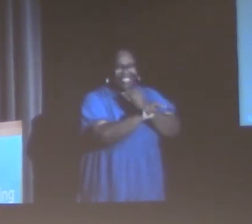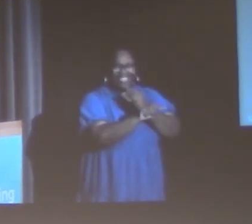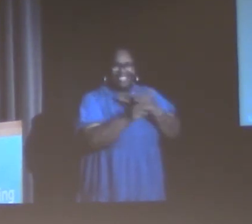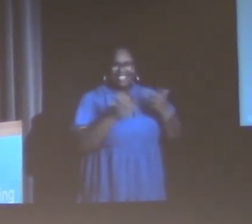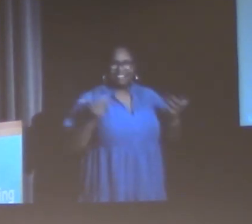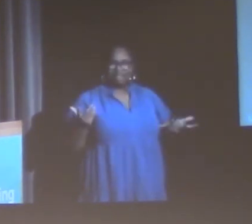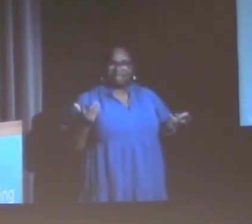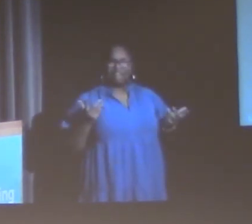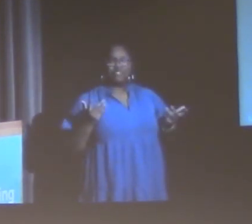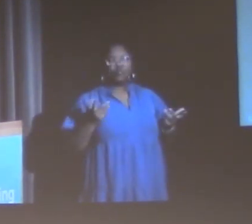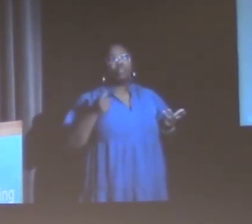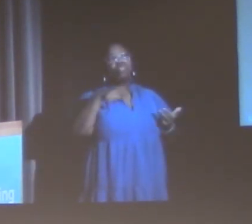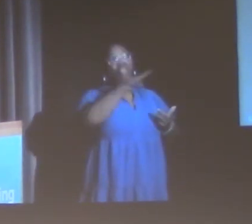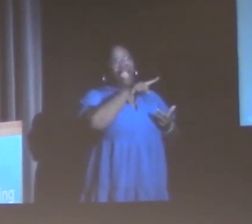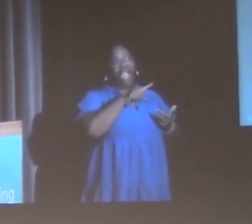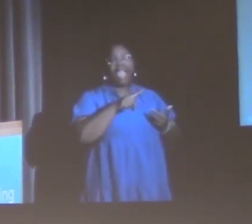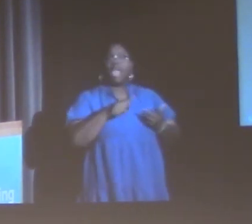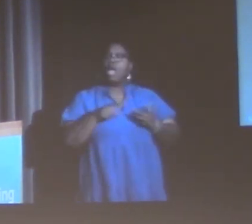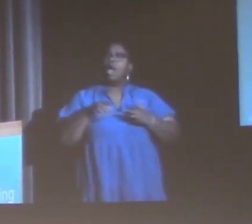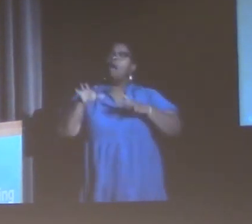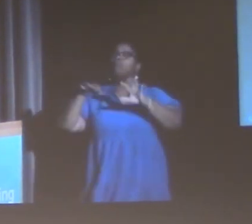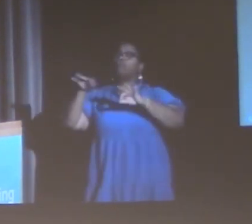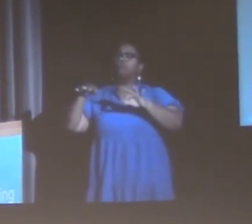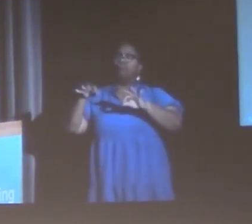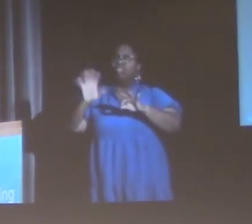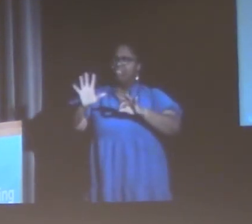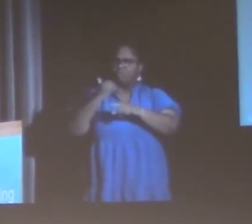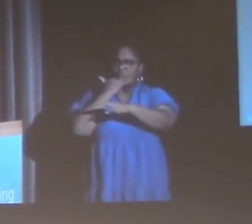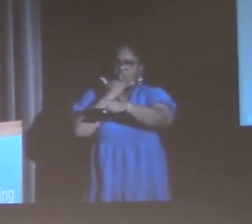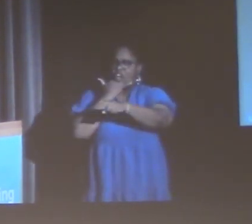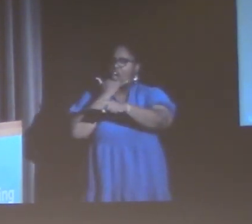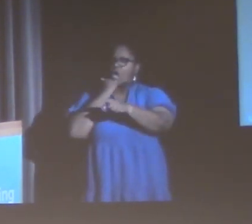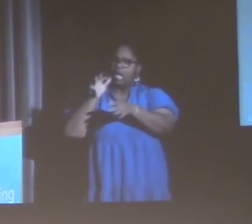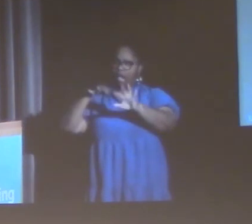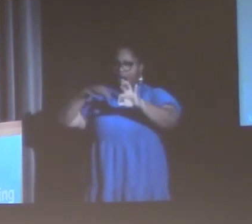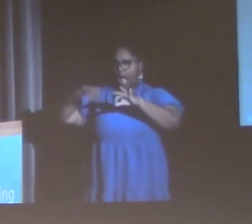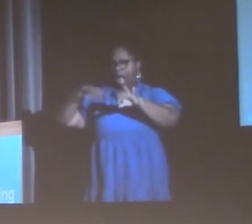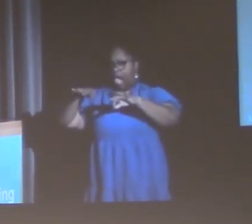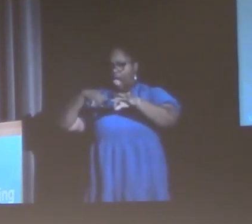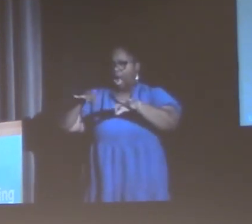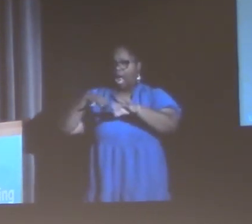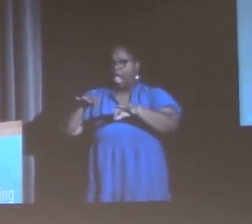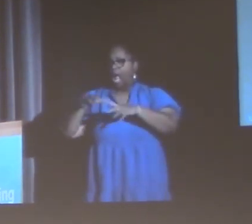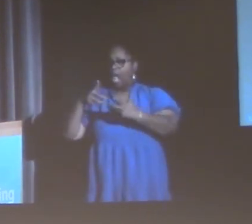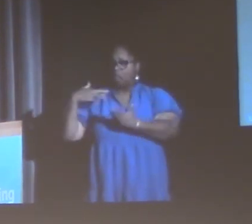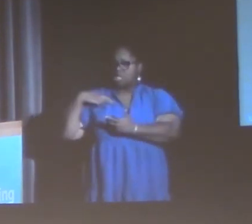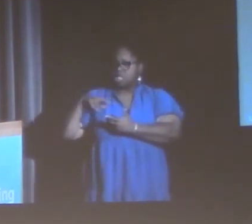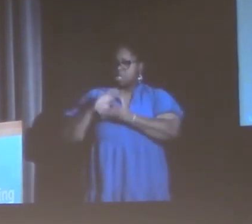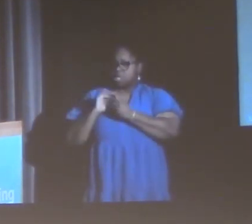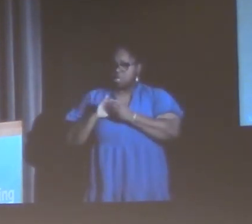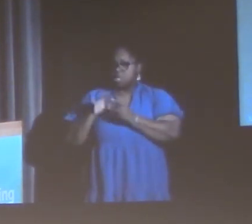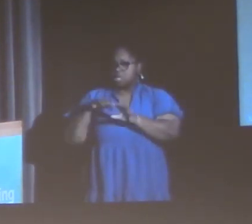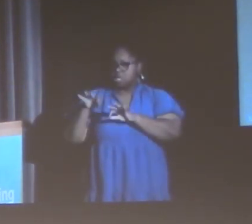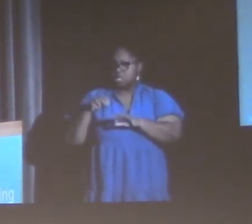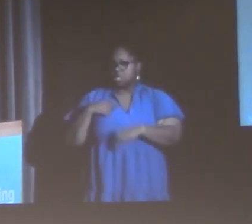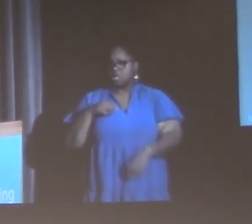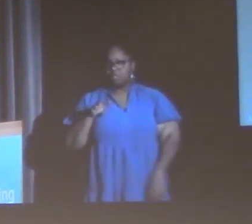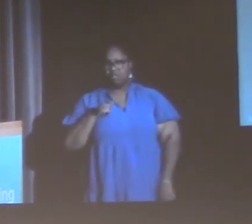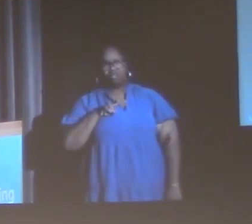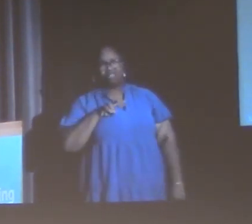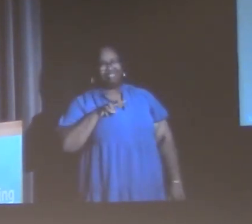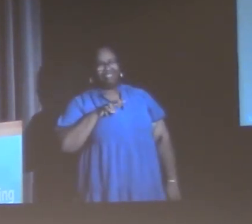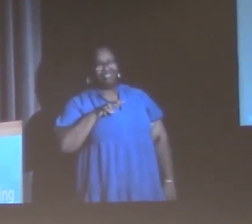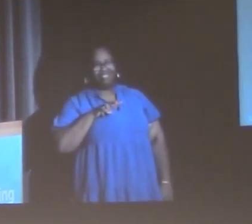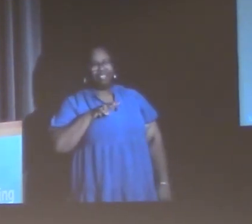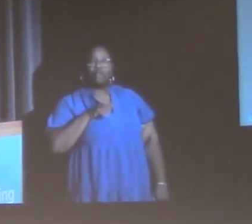to explain their ideology and telling me how wrong I am, and owning their whole power. Because for them,